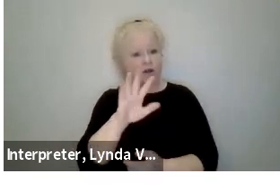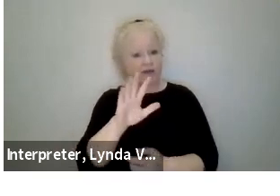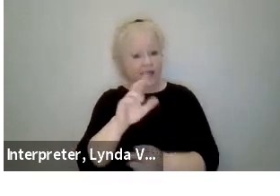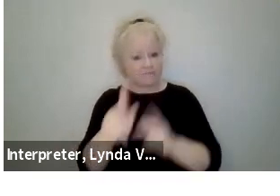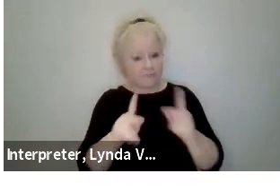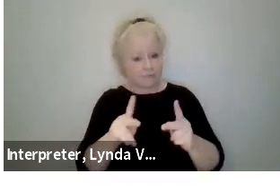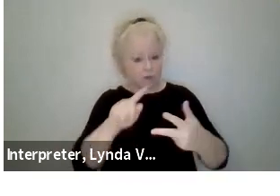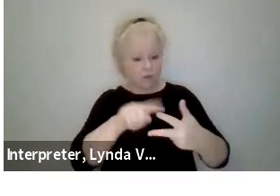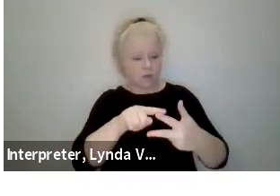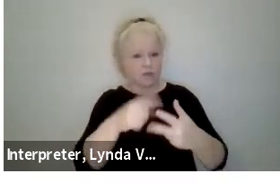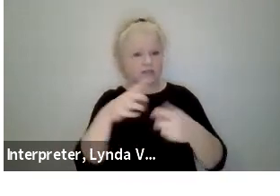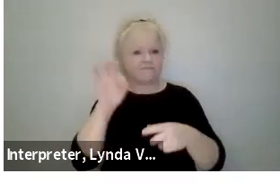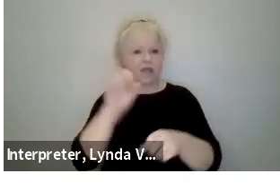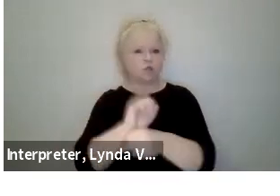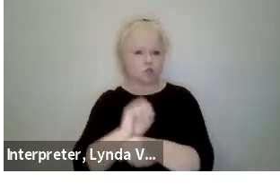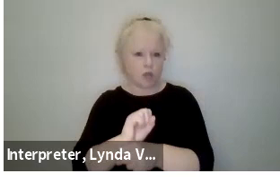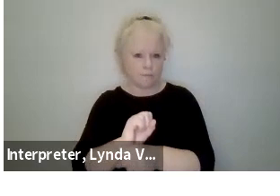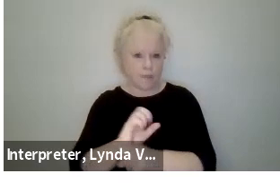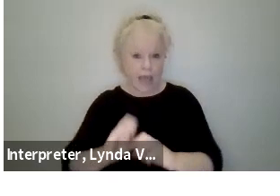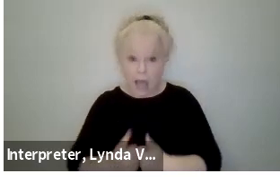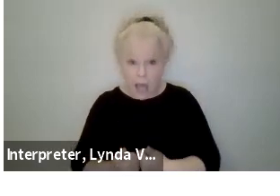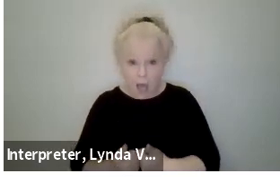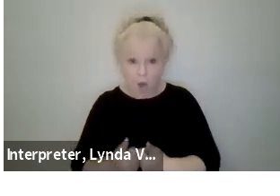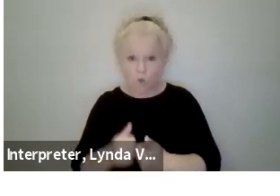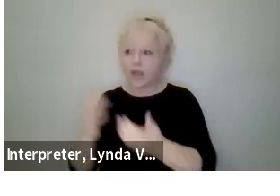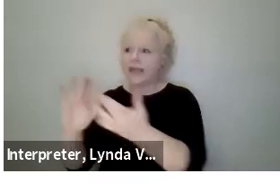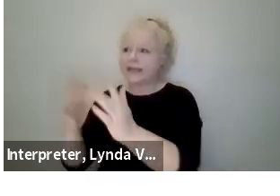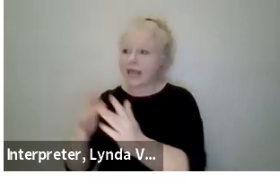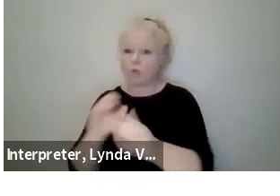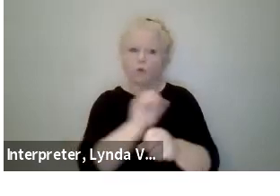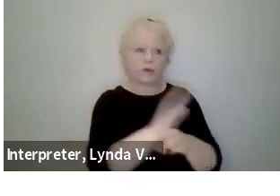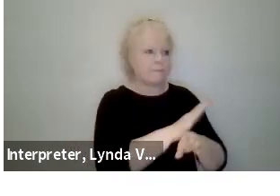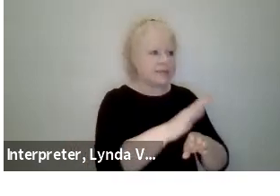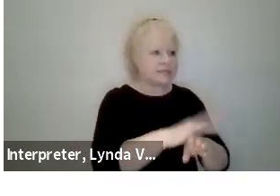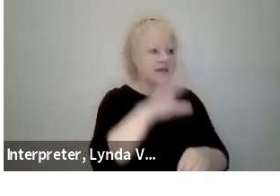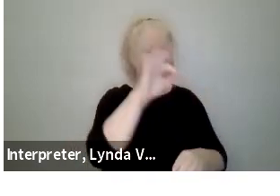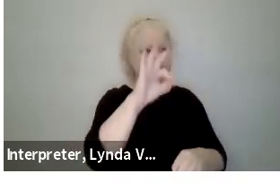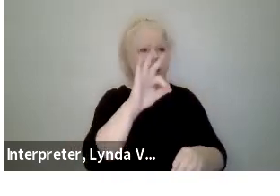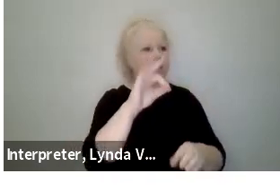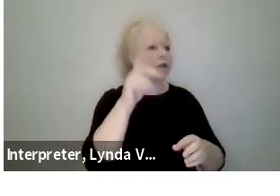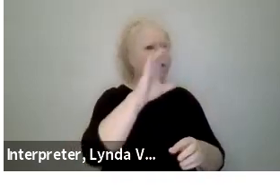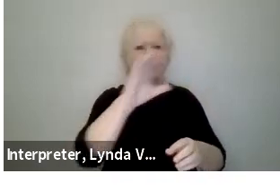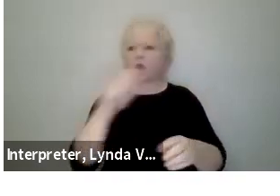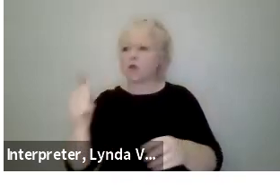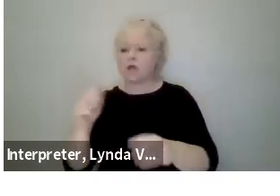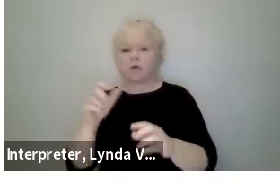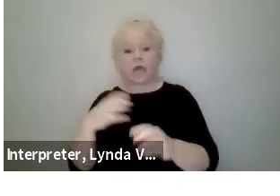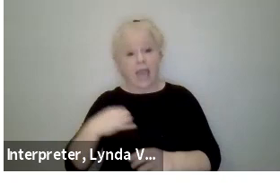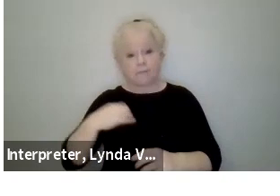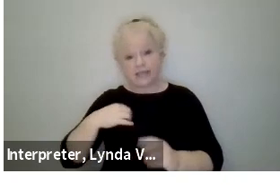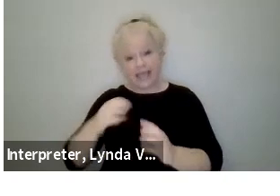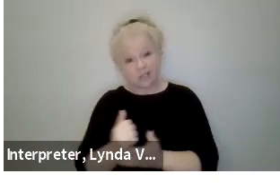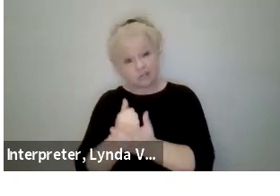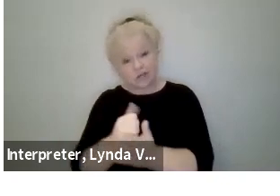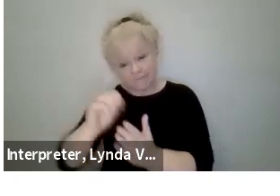employment. We plan to do this through effective networking with employers, finding job leads, job application assistance,